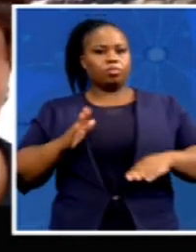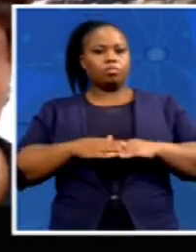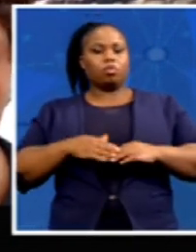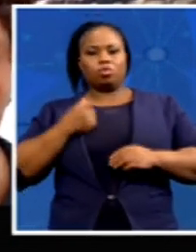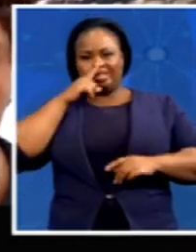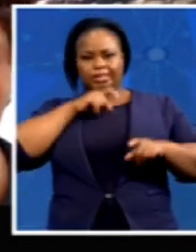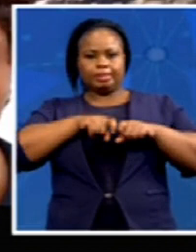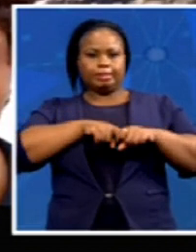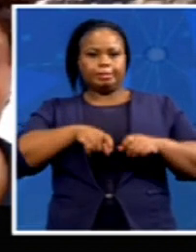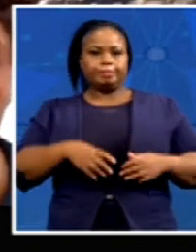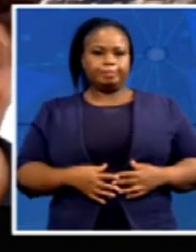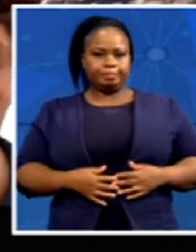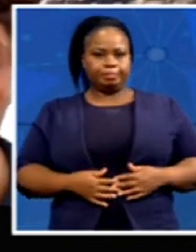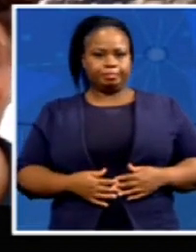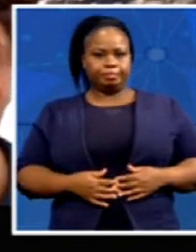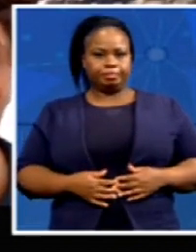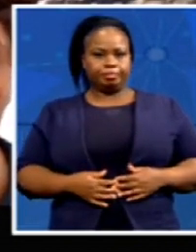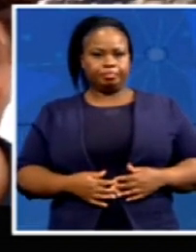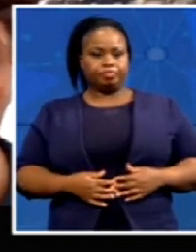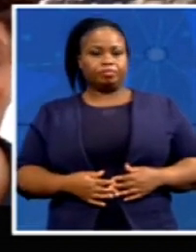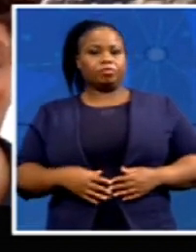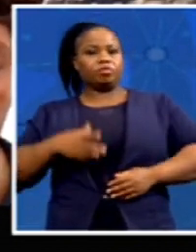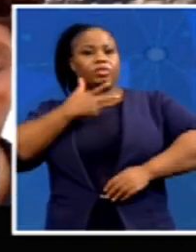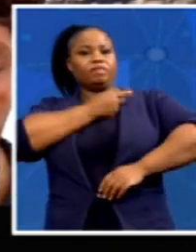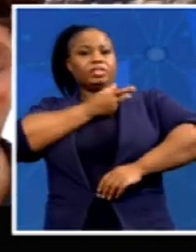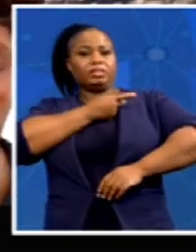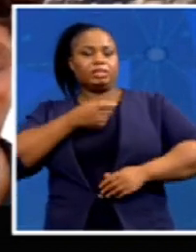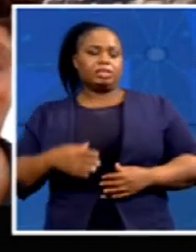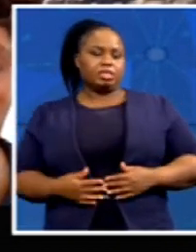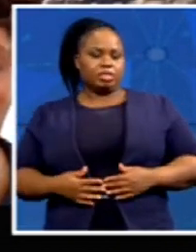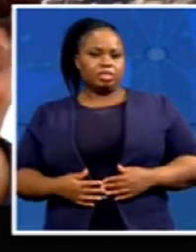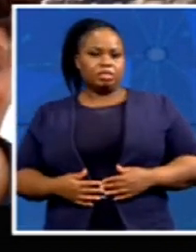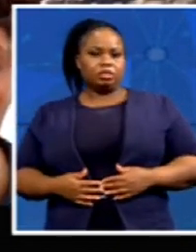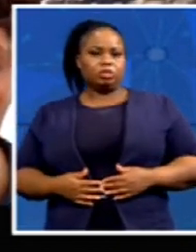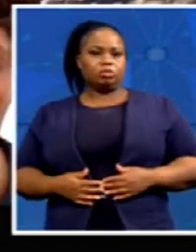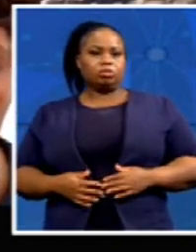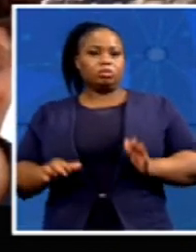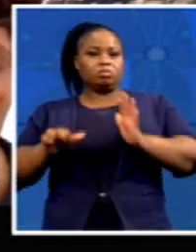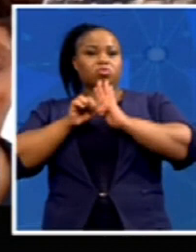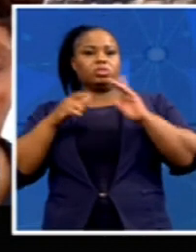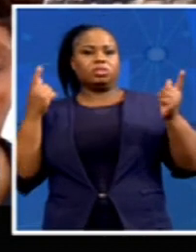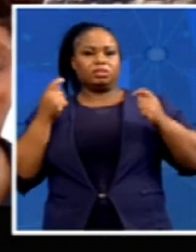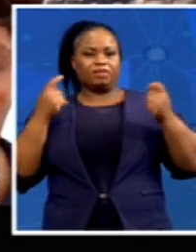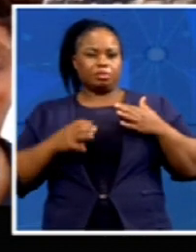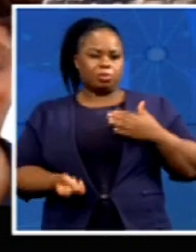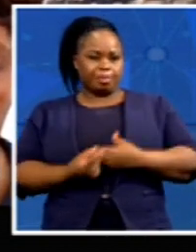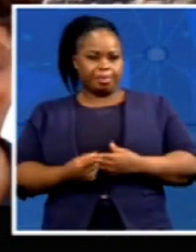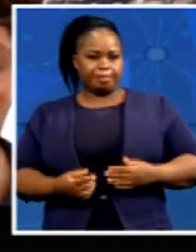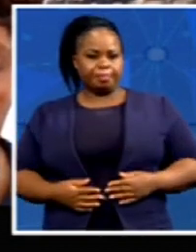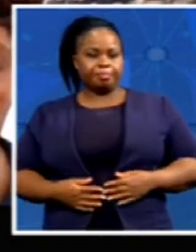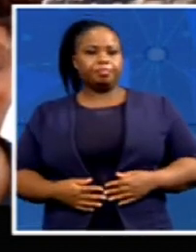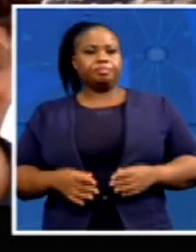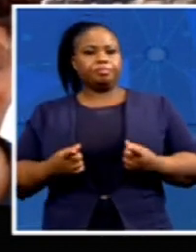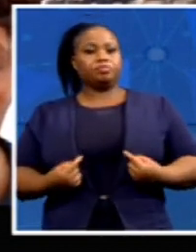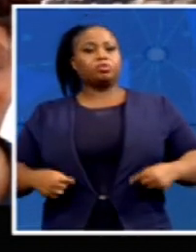of vaccine, in terms of important events coming up, first of all, we have two important events coming up,